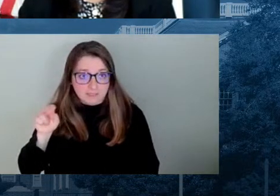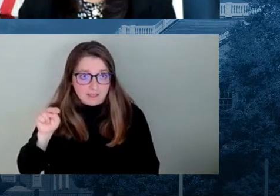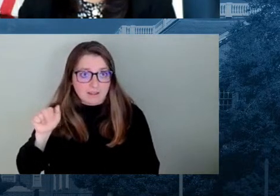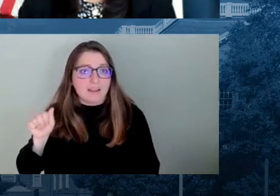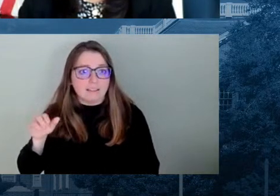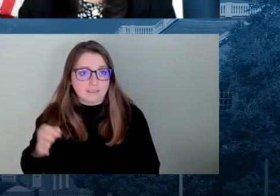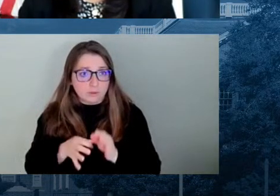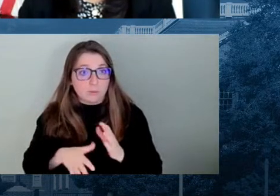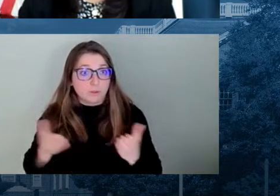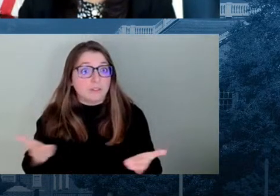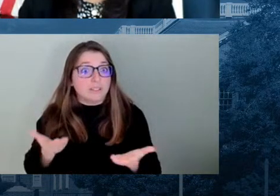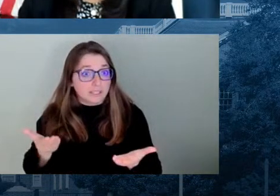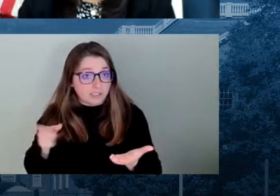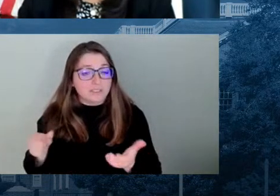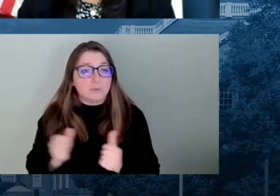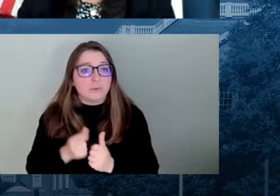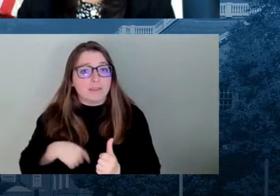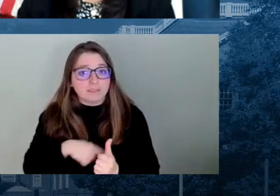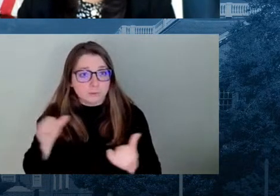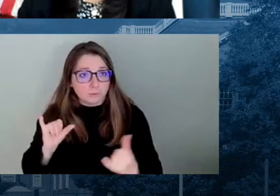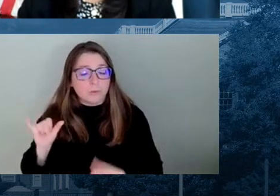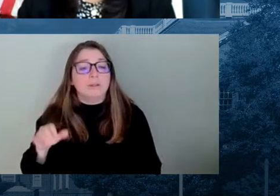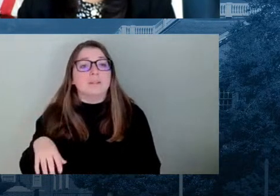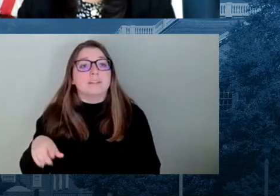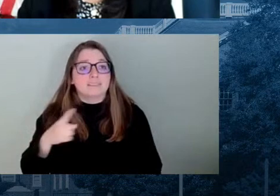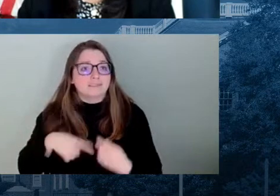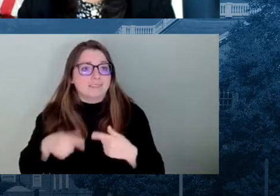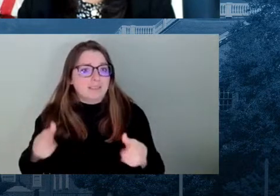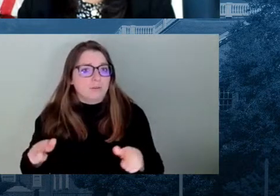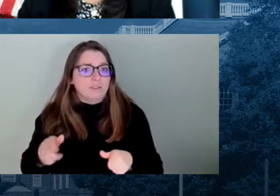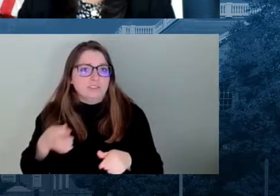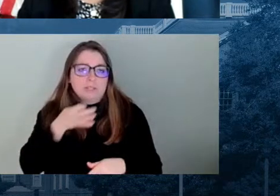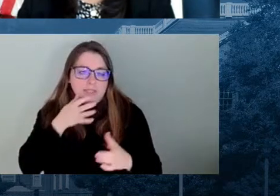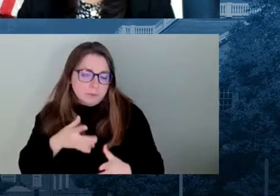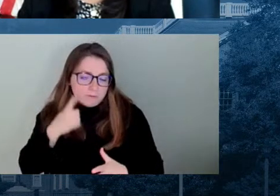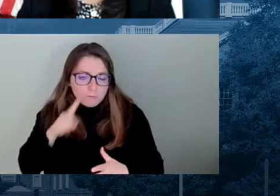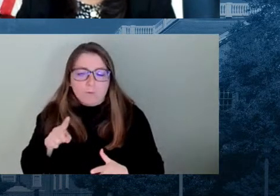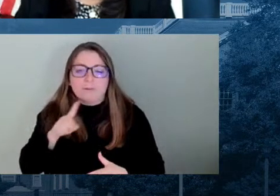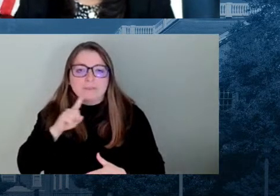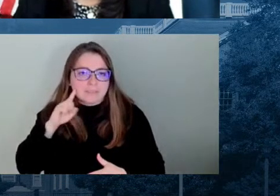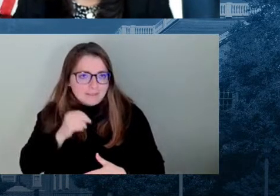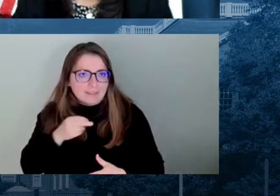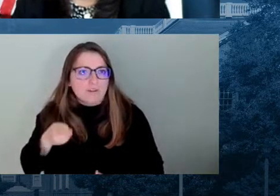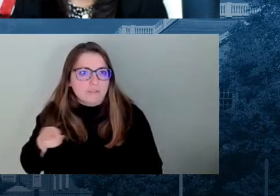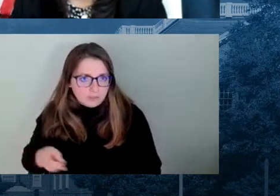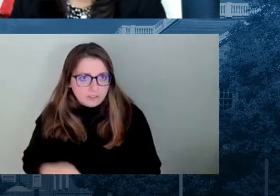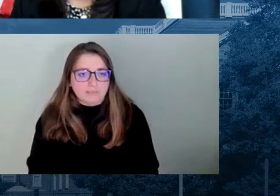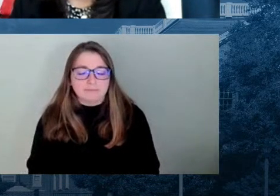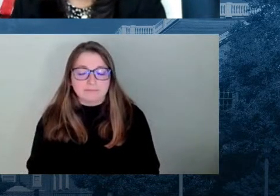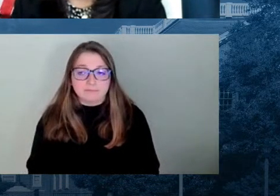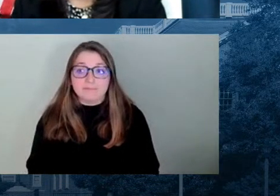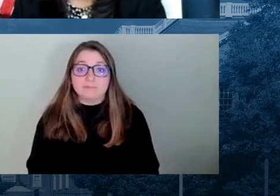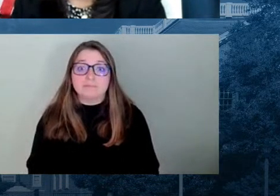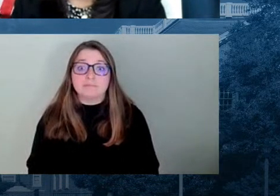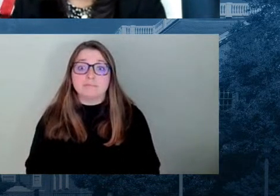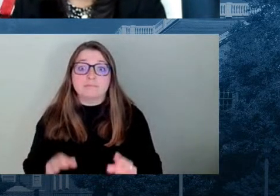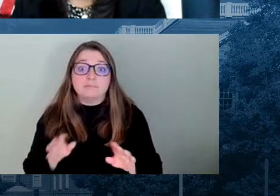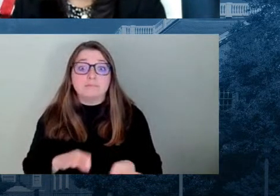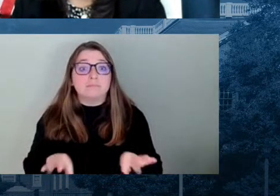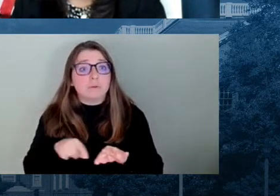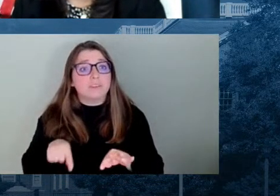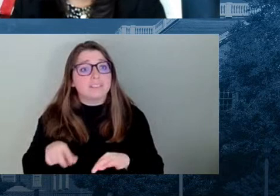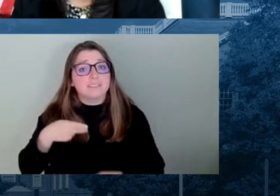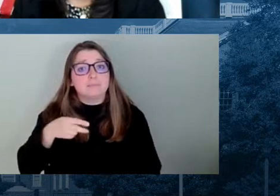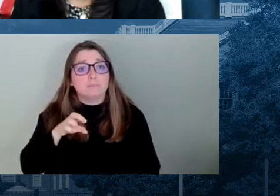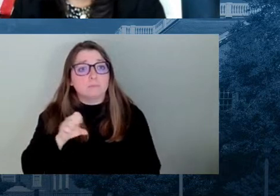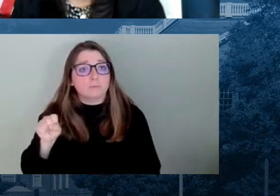well, our sign language expert for the deaf and hard of hearings. We wanted to have this press conference once